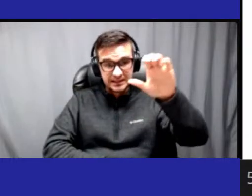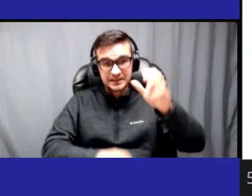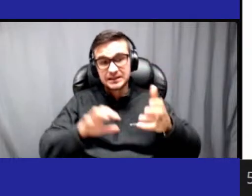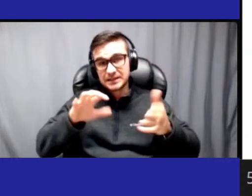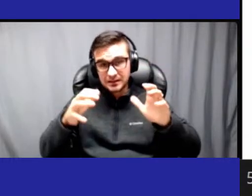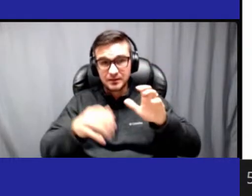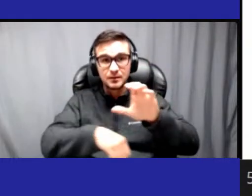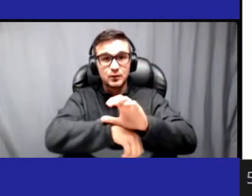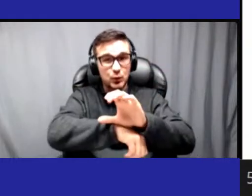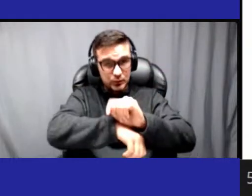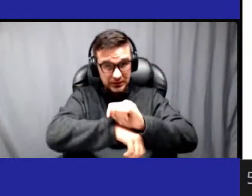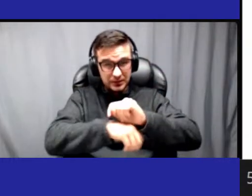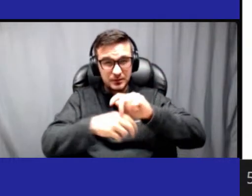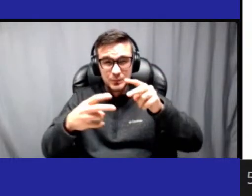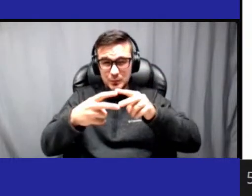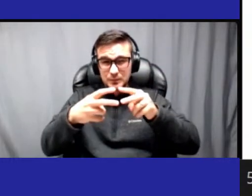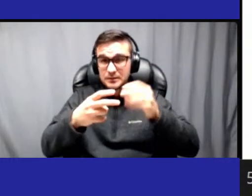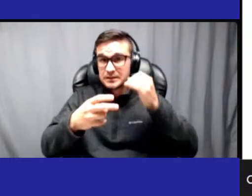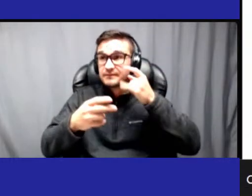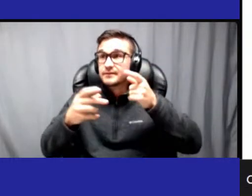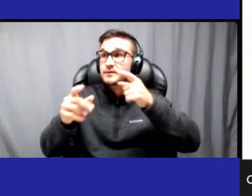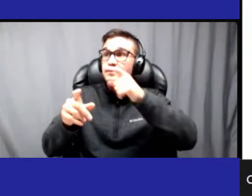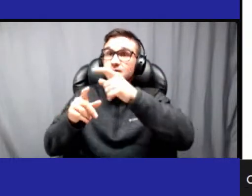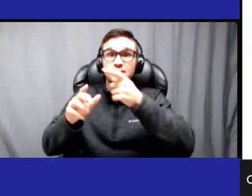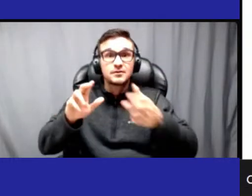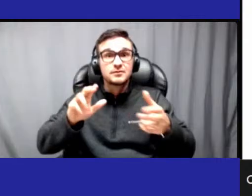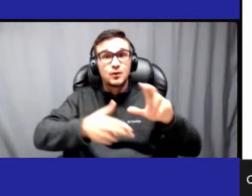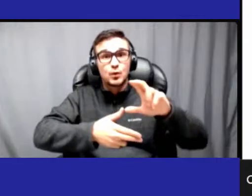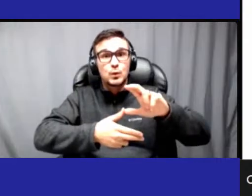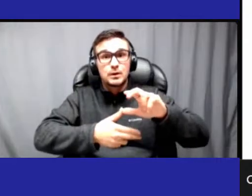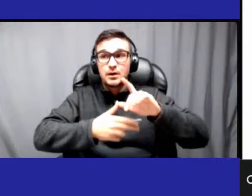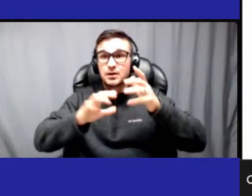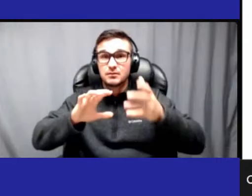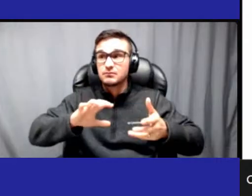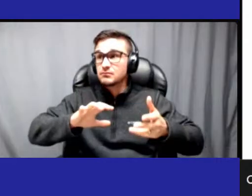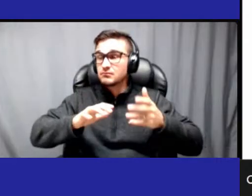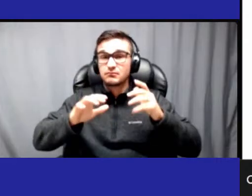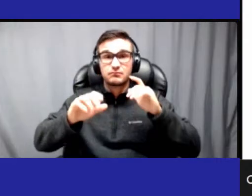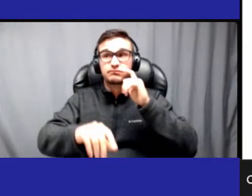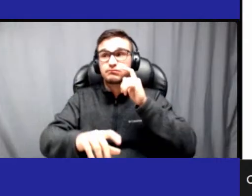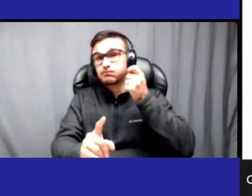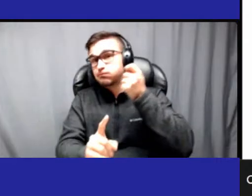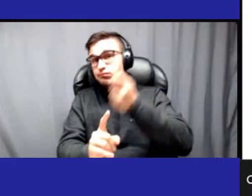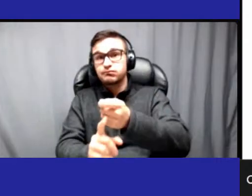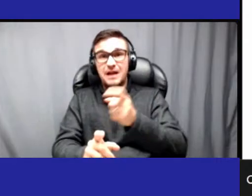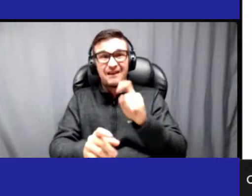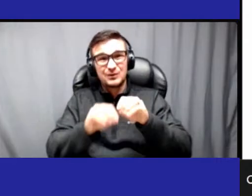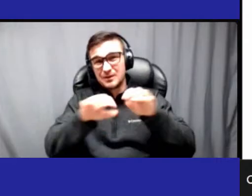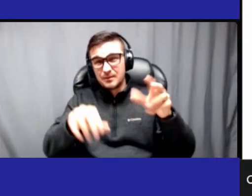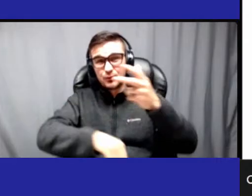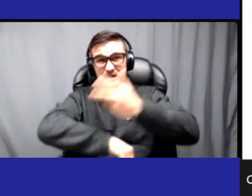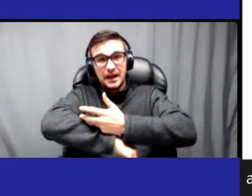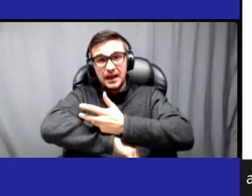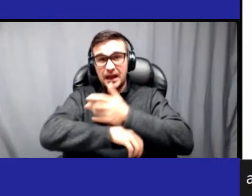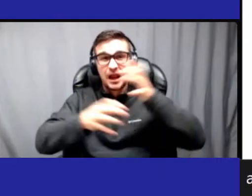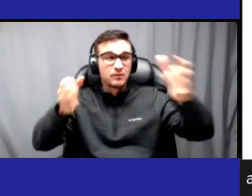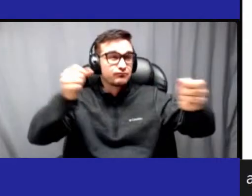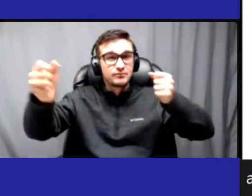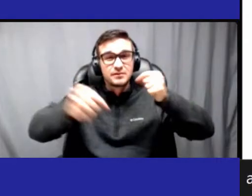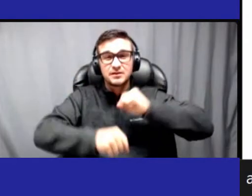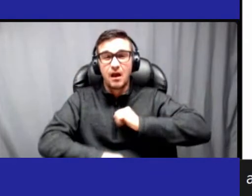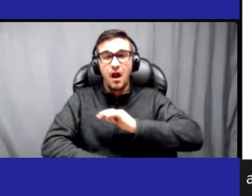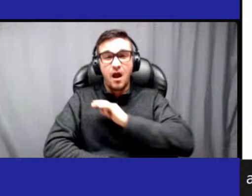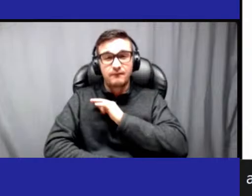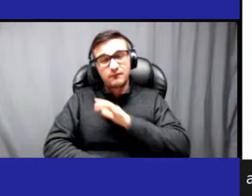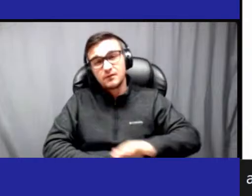the call about a hurricane and they need to deploy in 3 days, and they pull in staff from all over the country or locally. They have supply